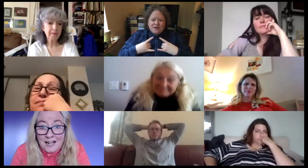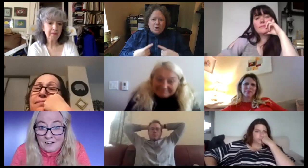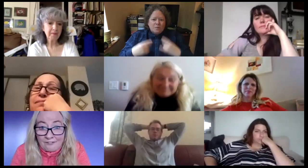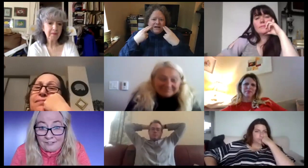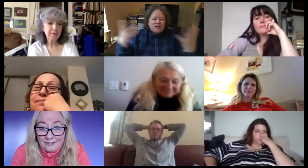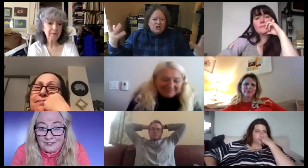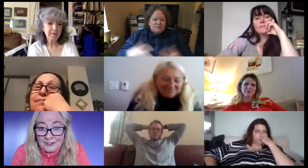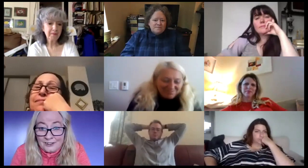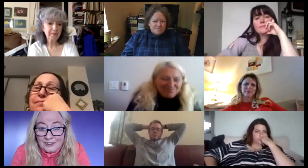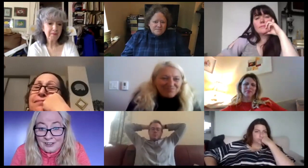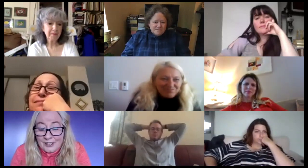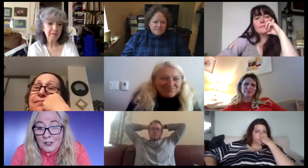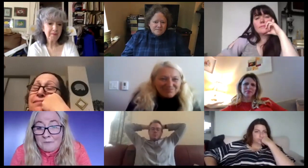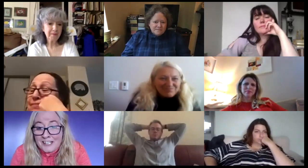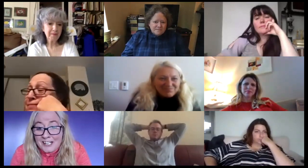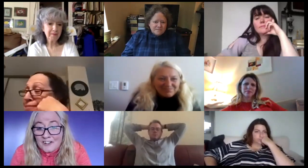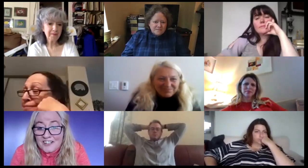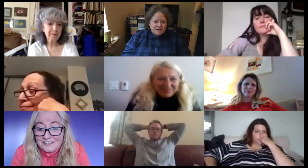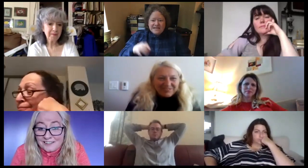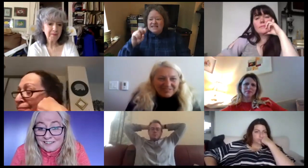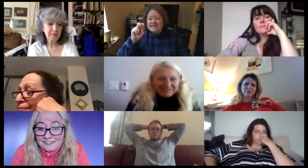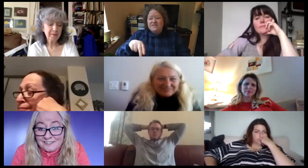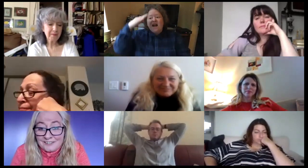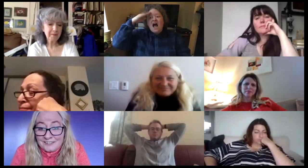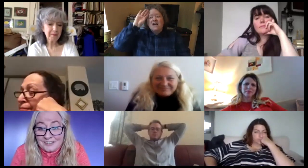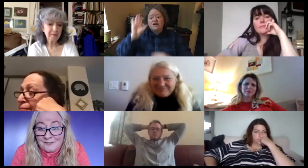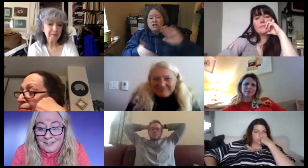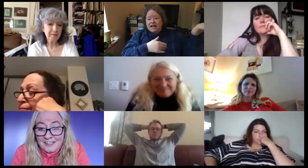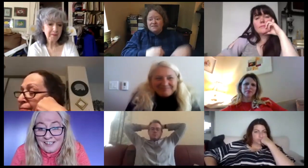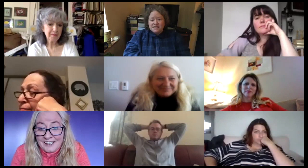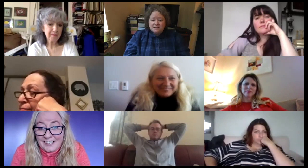I'm off. Human nature, isn't it?